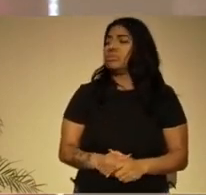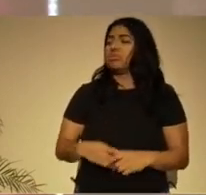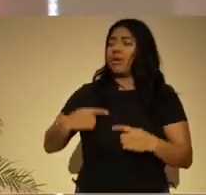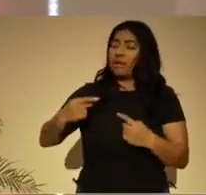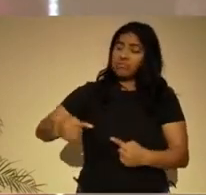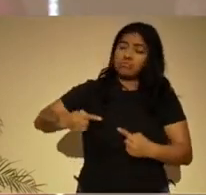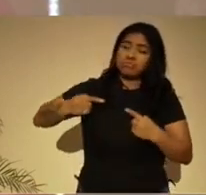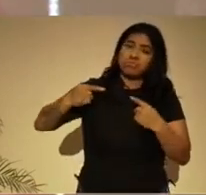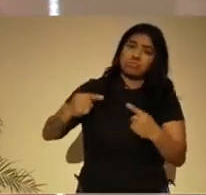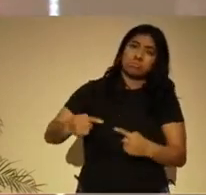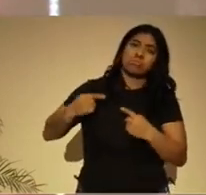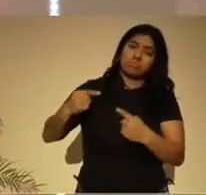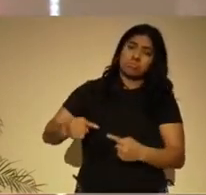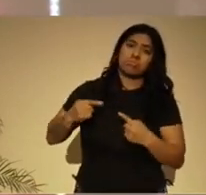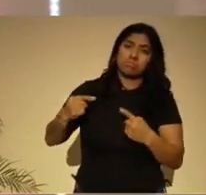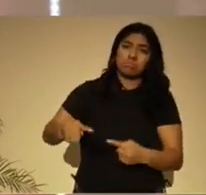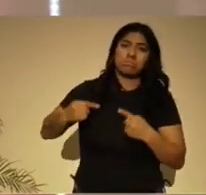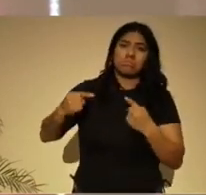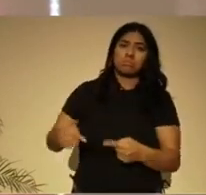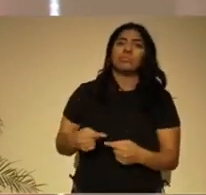suffering.